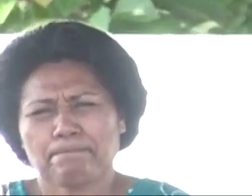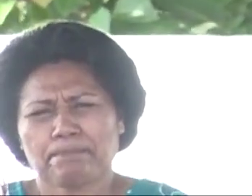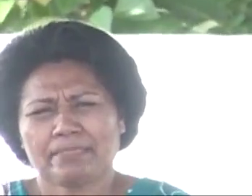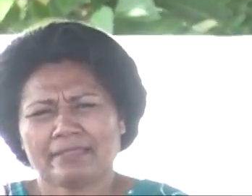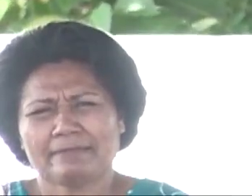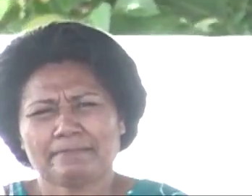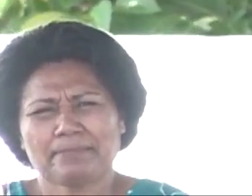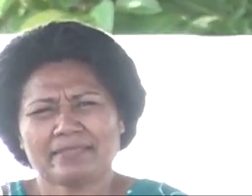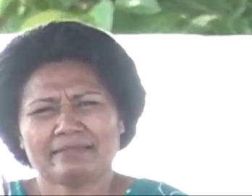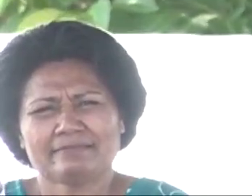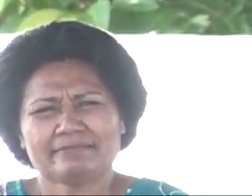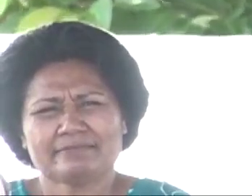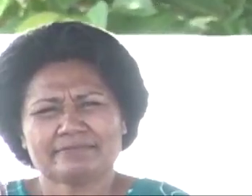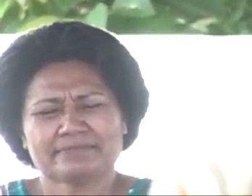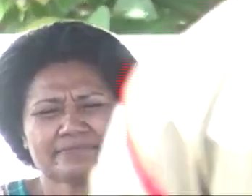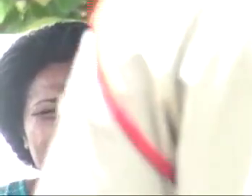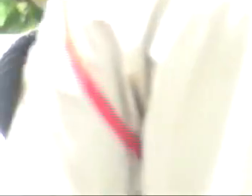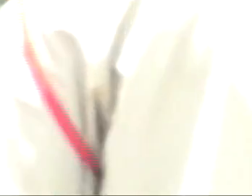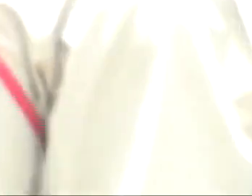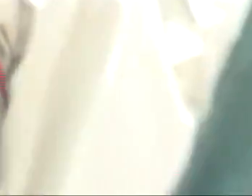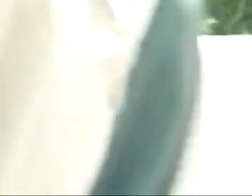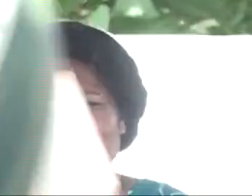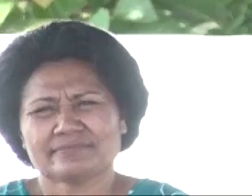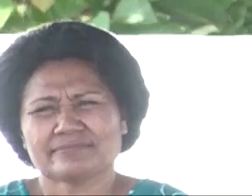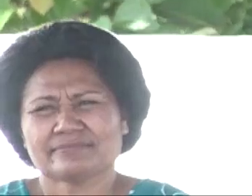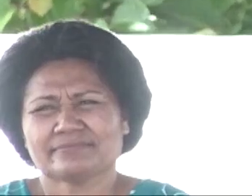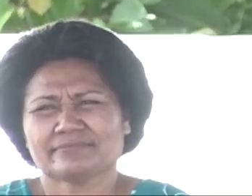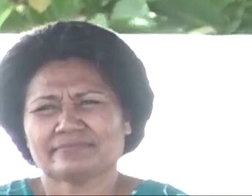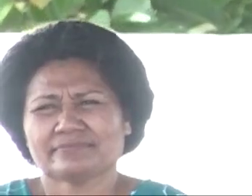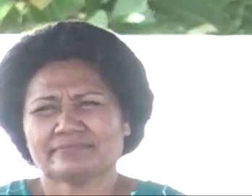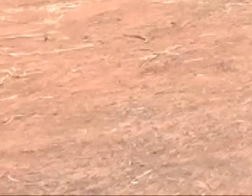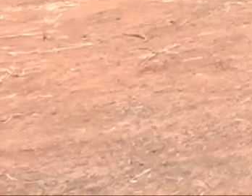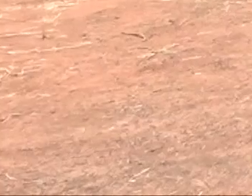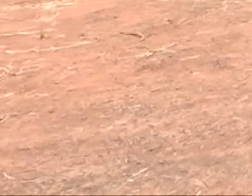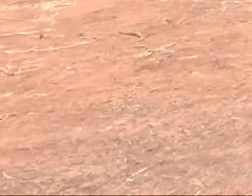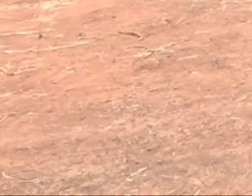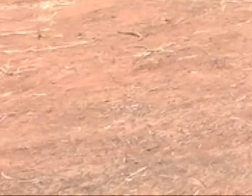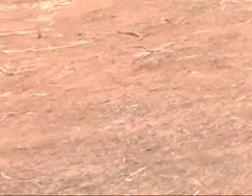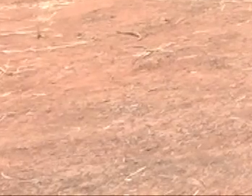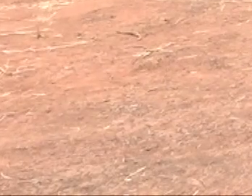May God bless us all and continue to bless our beloved nation.